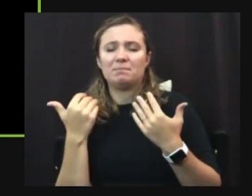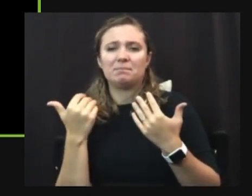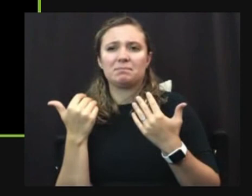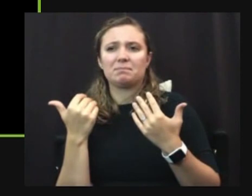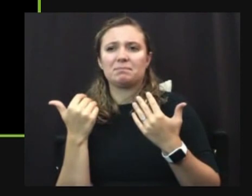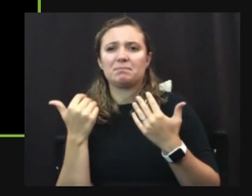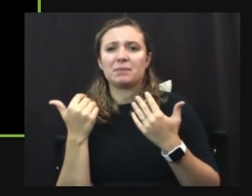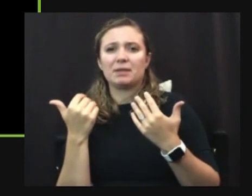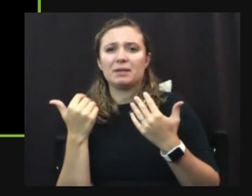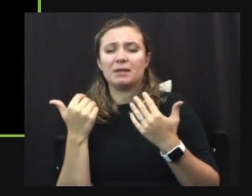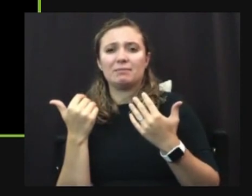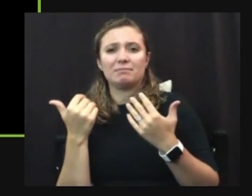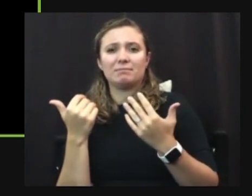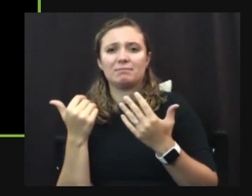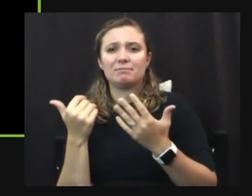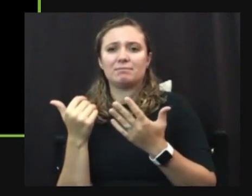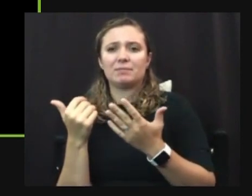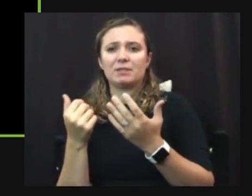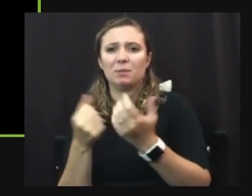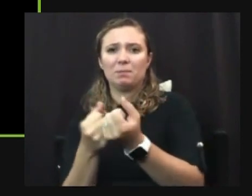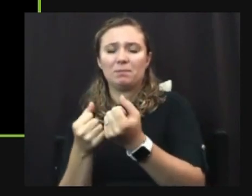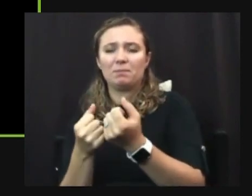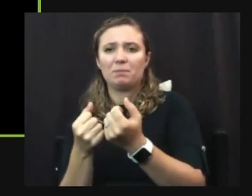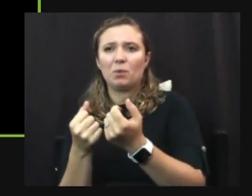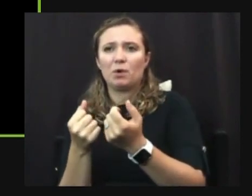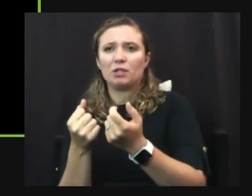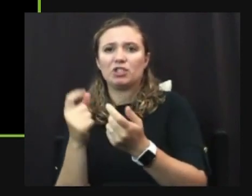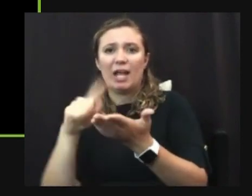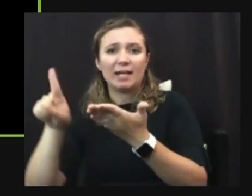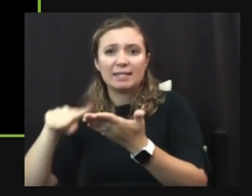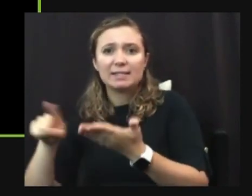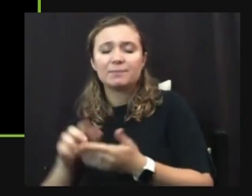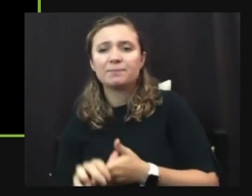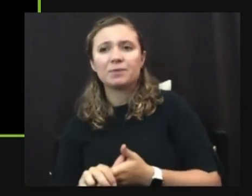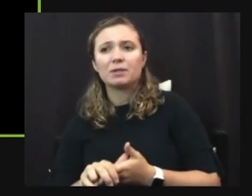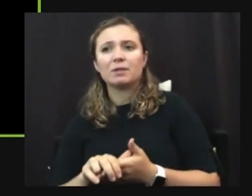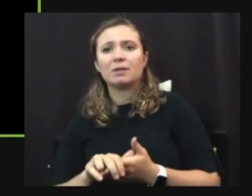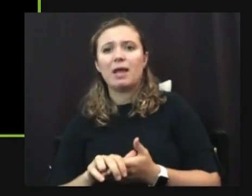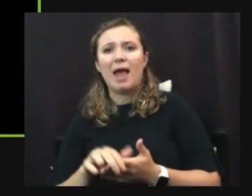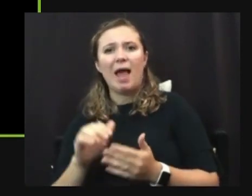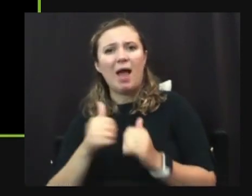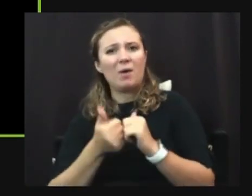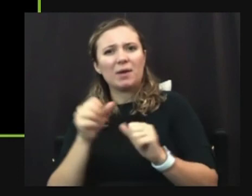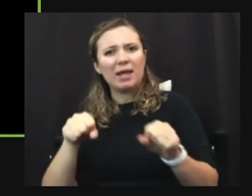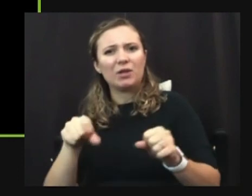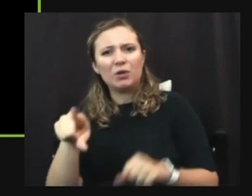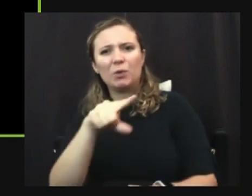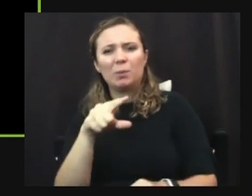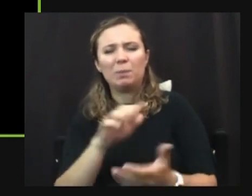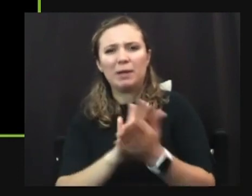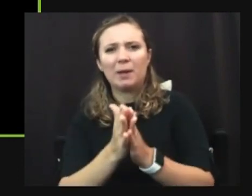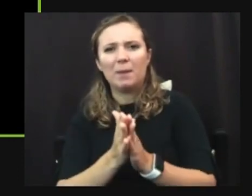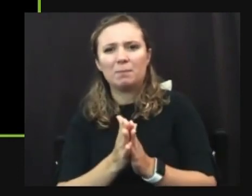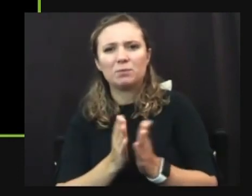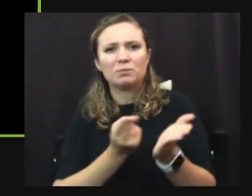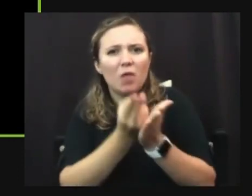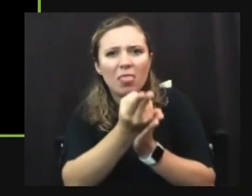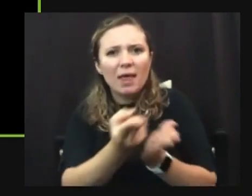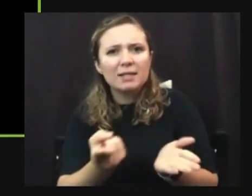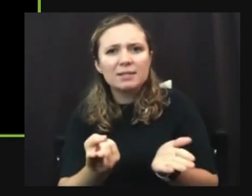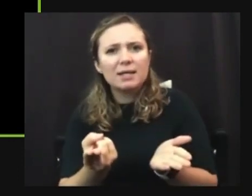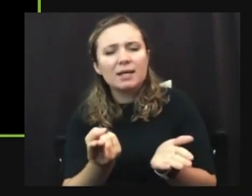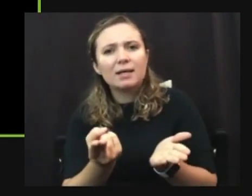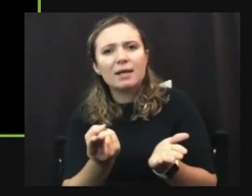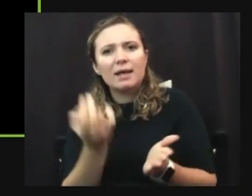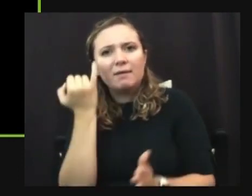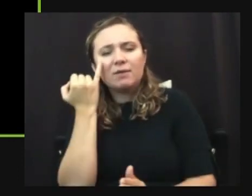your authentic communication? Don't do that to us. And if you see other people doing it, stop